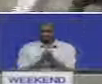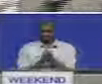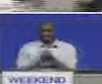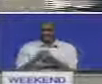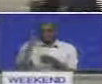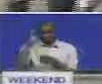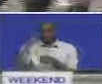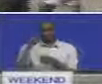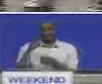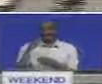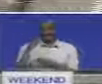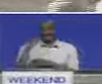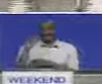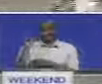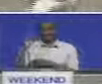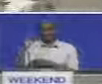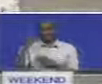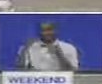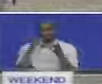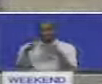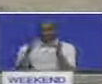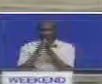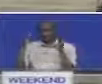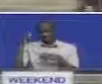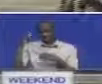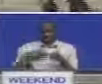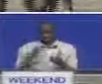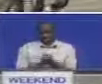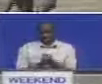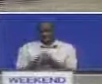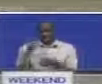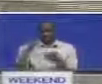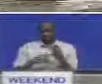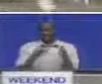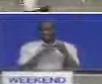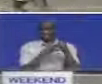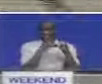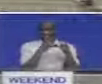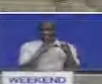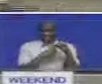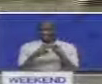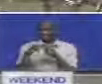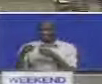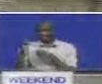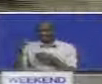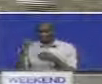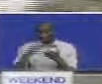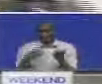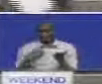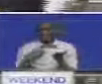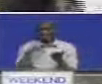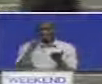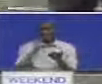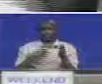and having a rough time playing with the big guns. Impala cruised past Eldoret 86-0 as Western Bulls took charge at their home turf to